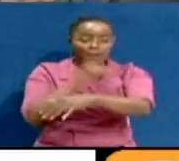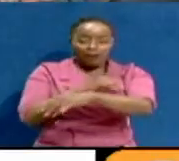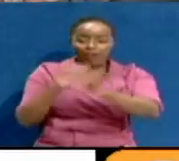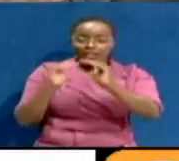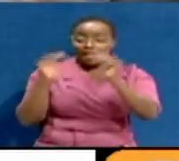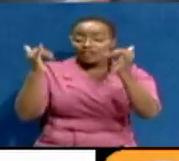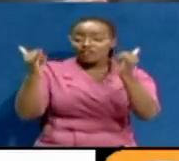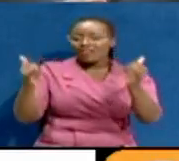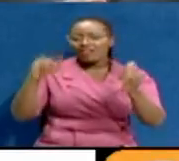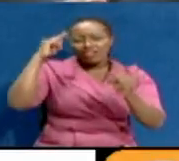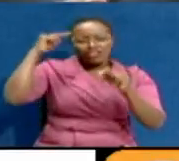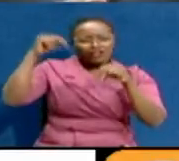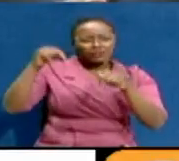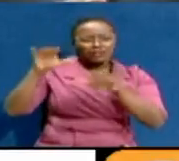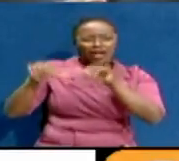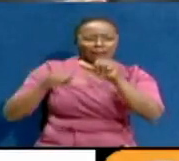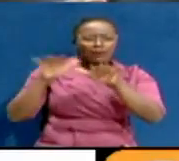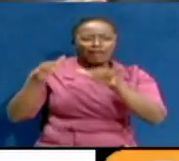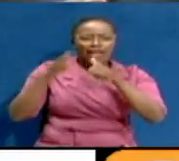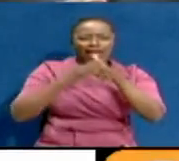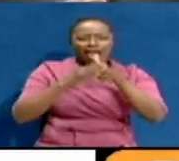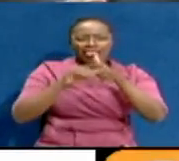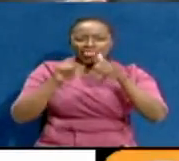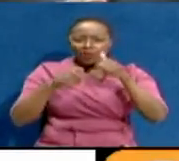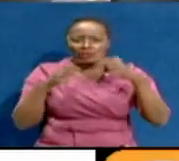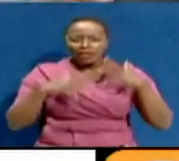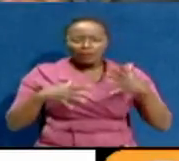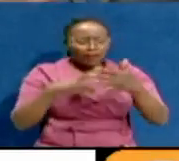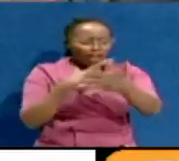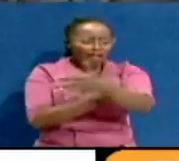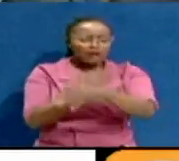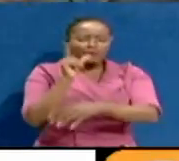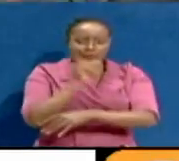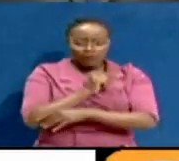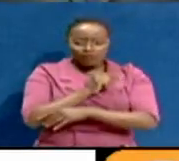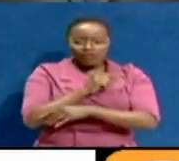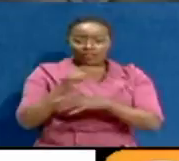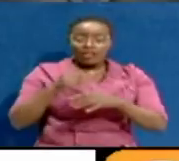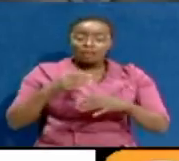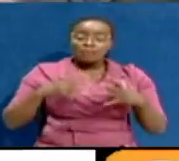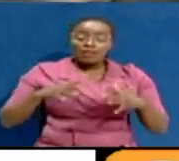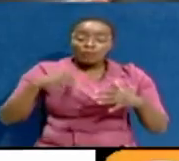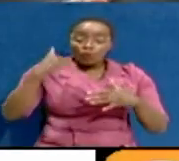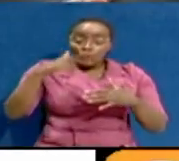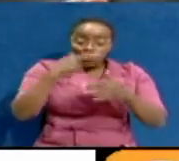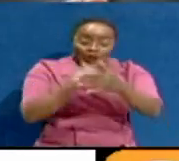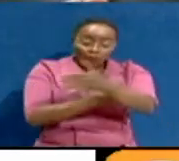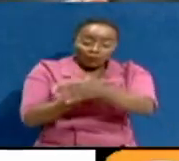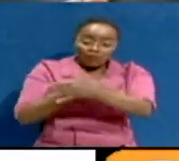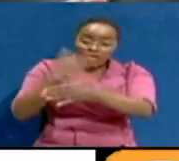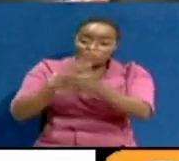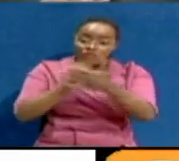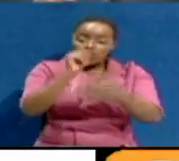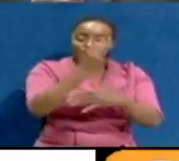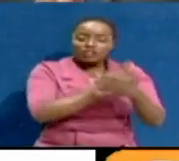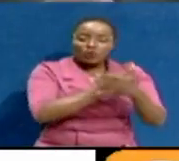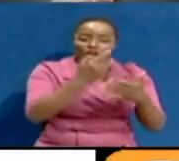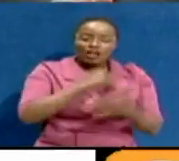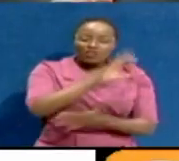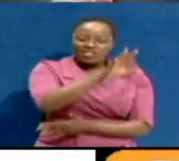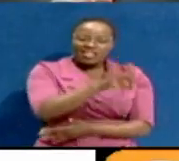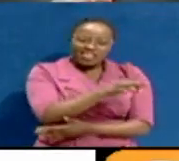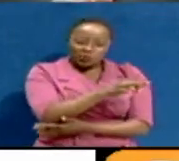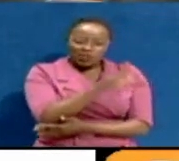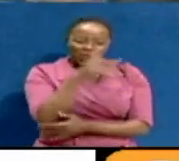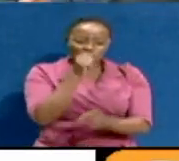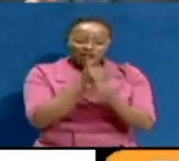now today, I think there's about 9,000 people vaccinated. The numbers are doubling every week. So the first week, there were about 3,000